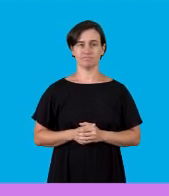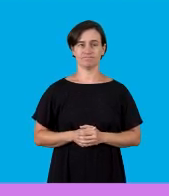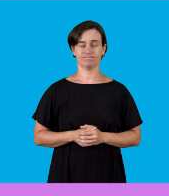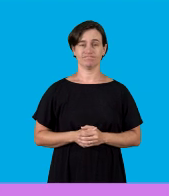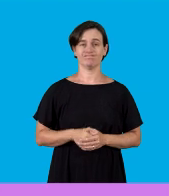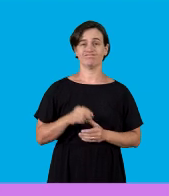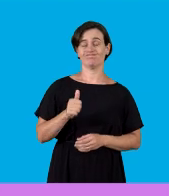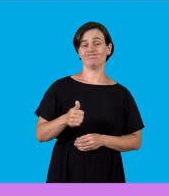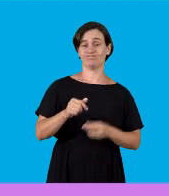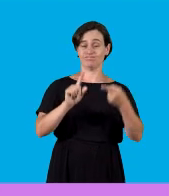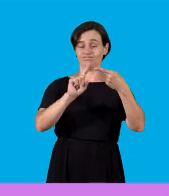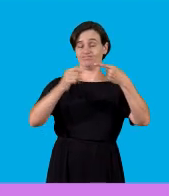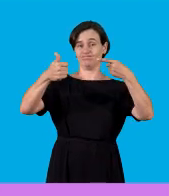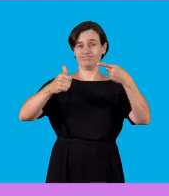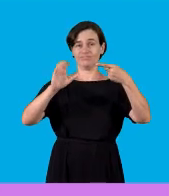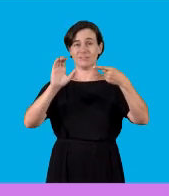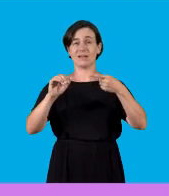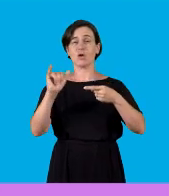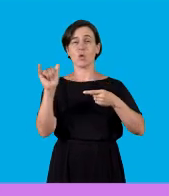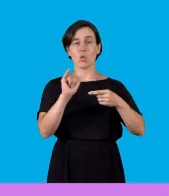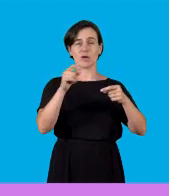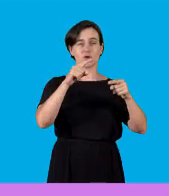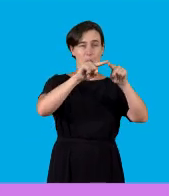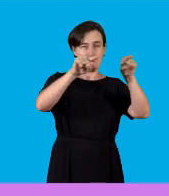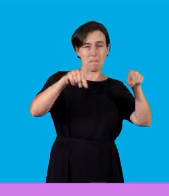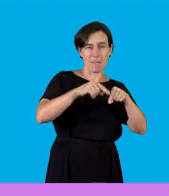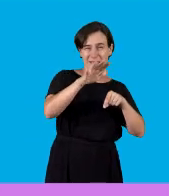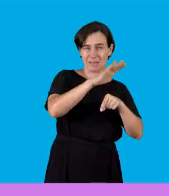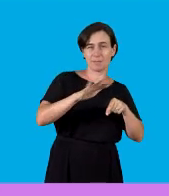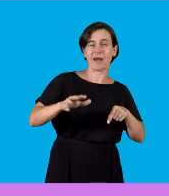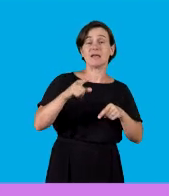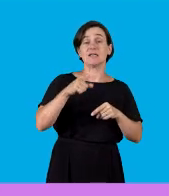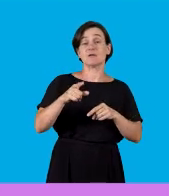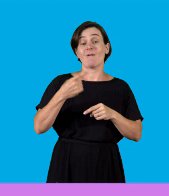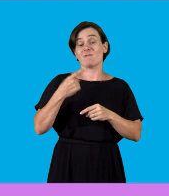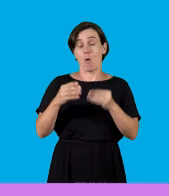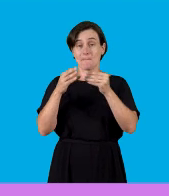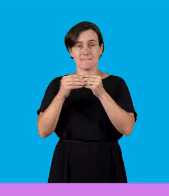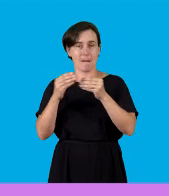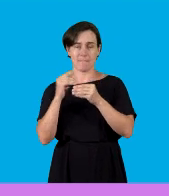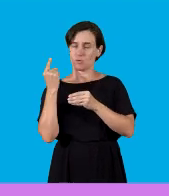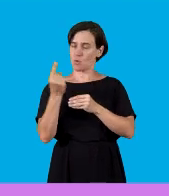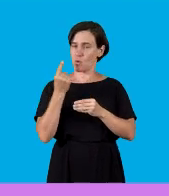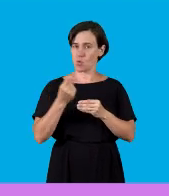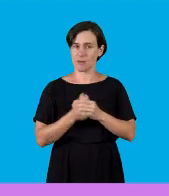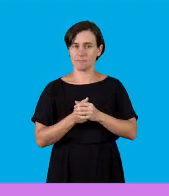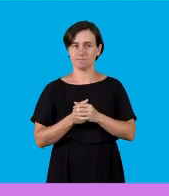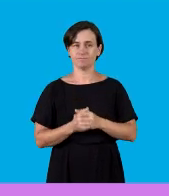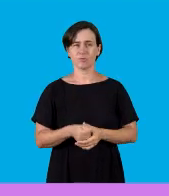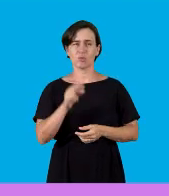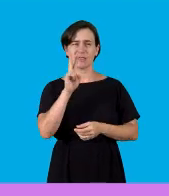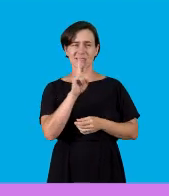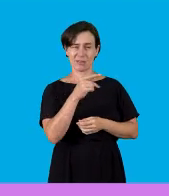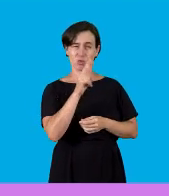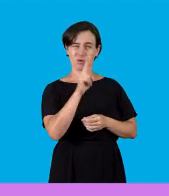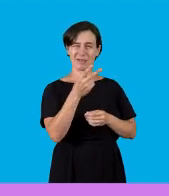Then C, which block is reserved for members? So which block is reserved for members? We've got the blocks and the name, the numbering of the